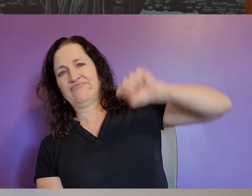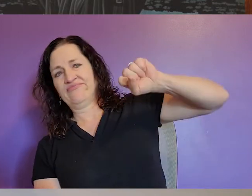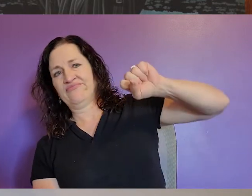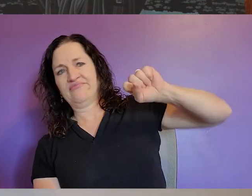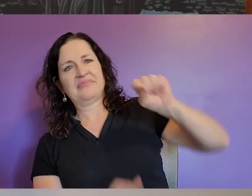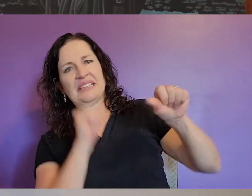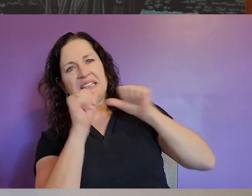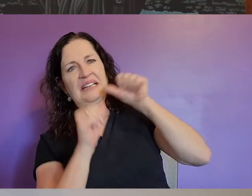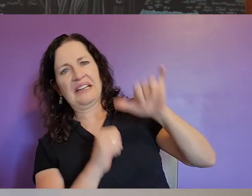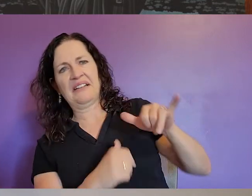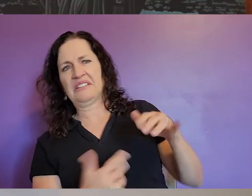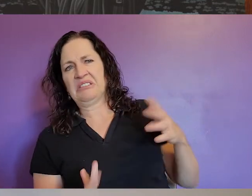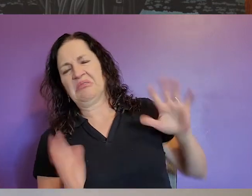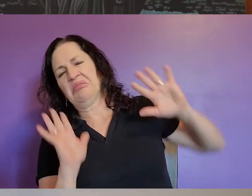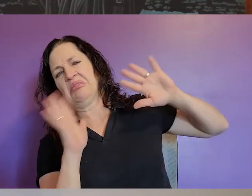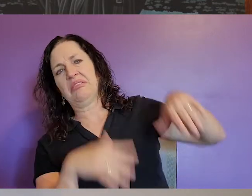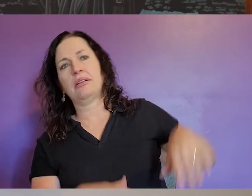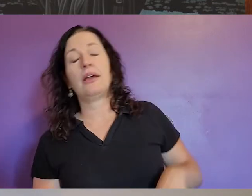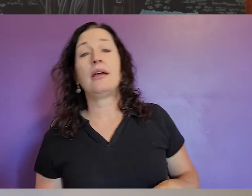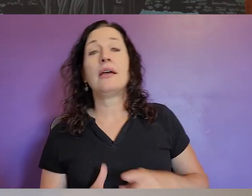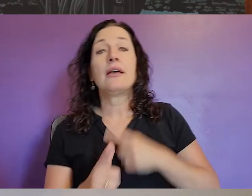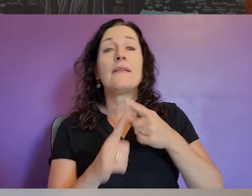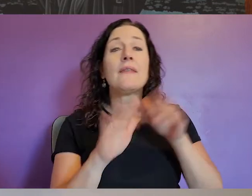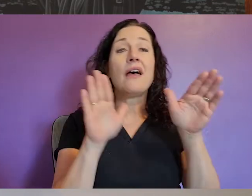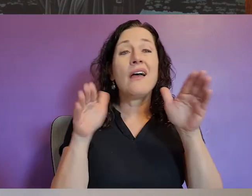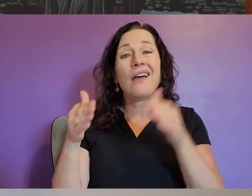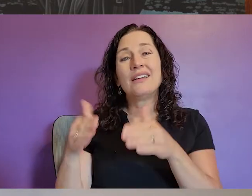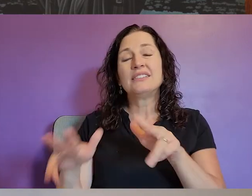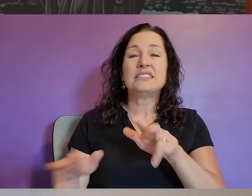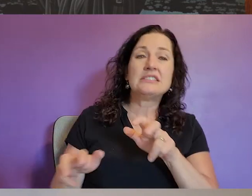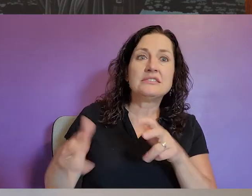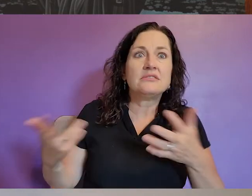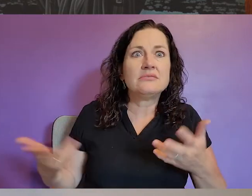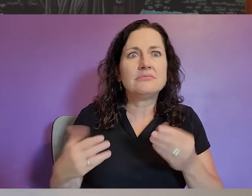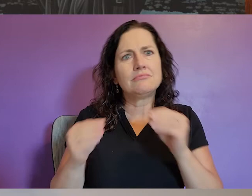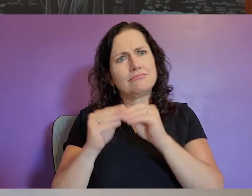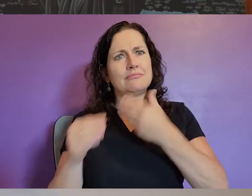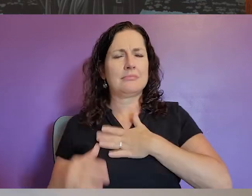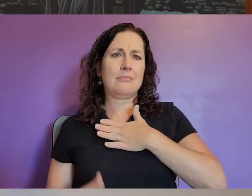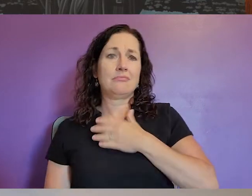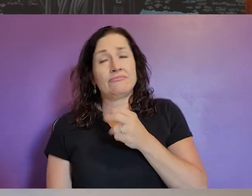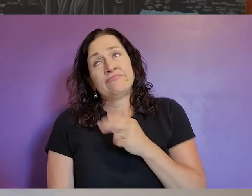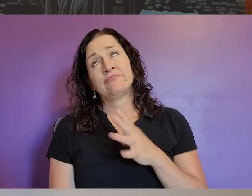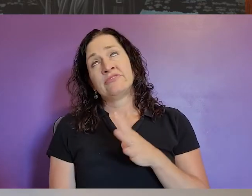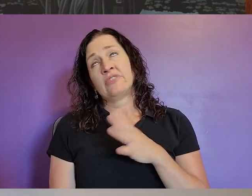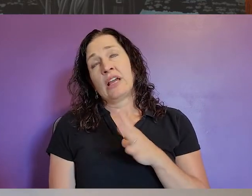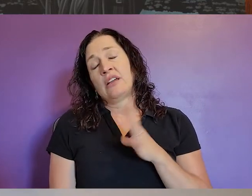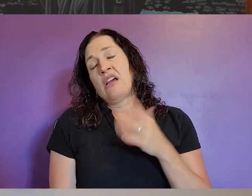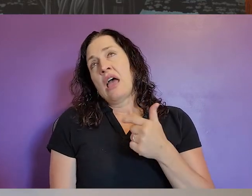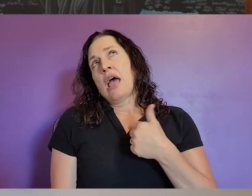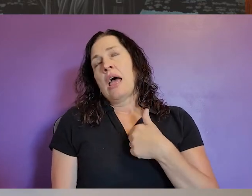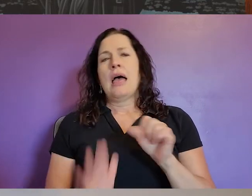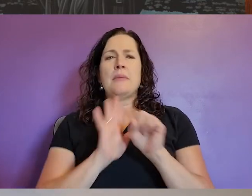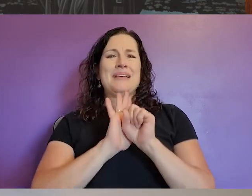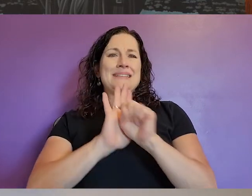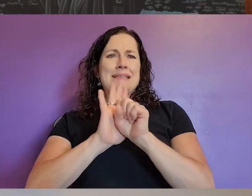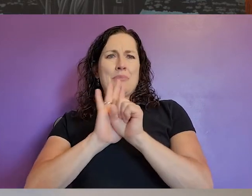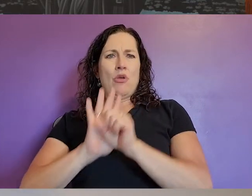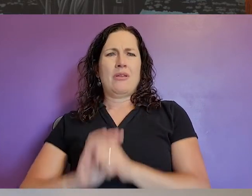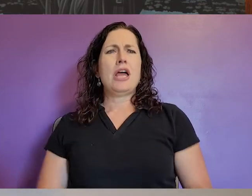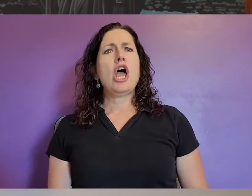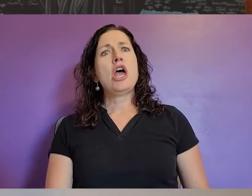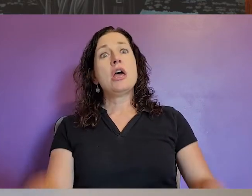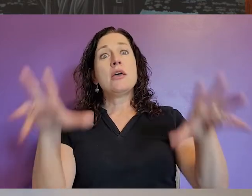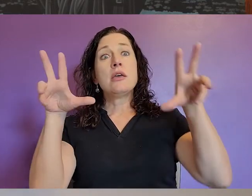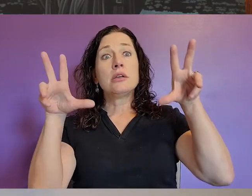then you come at your own desire. I'll be nice. I'll be okay. I'll be a